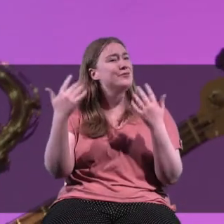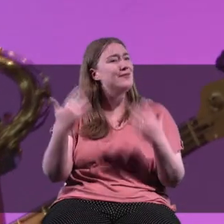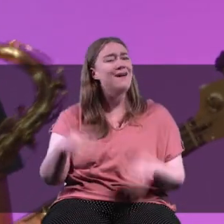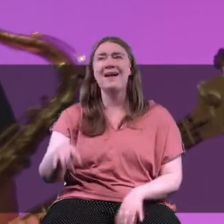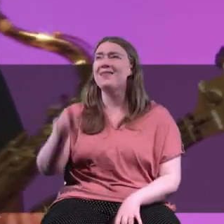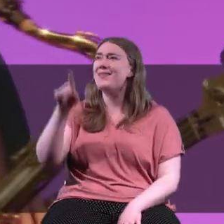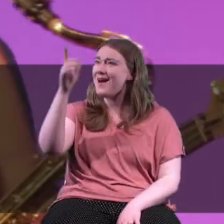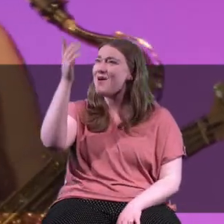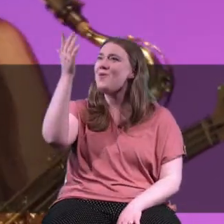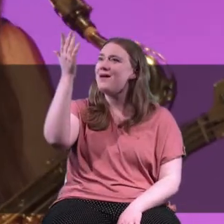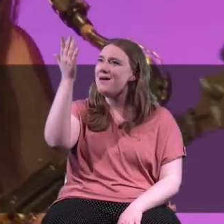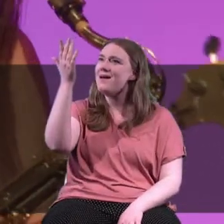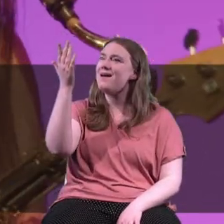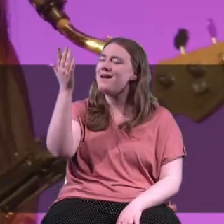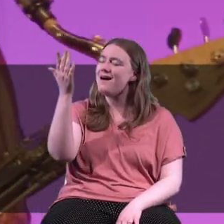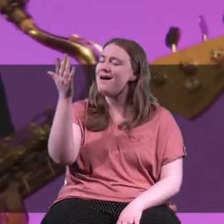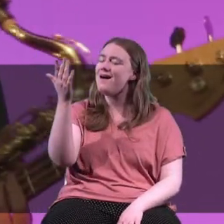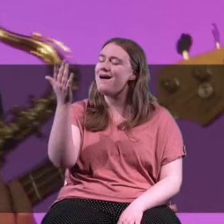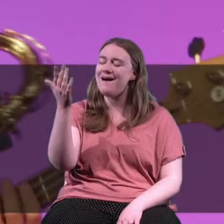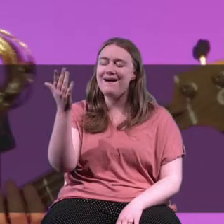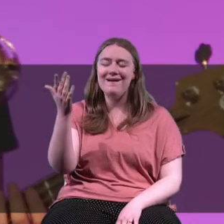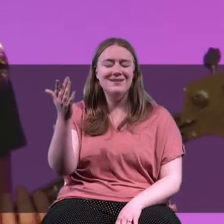How great thou